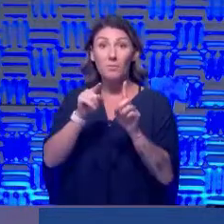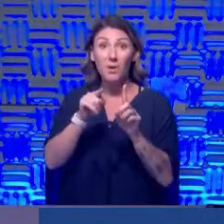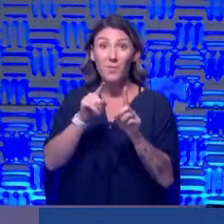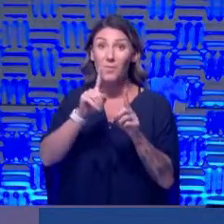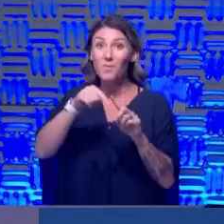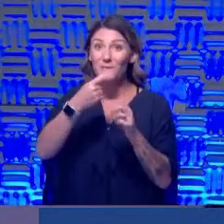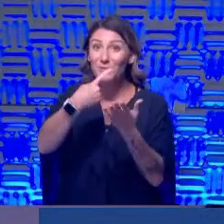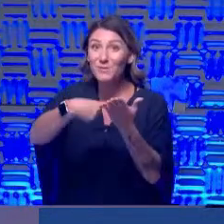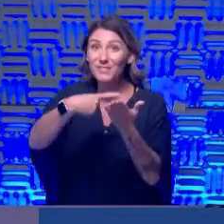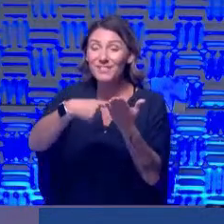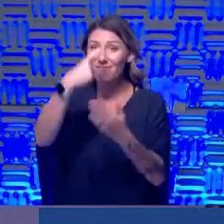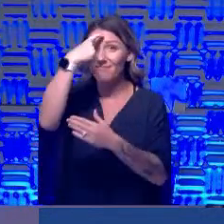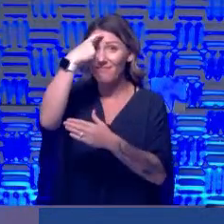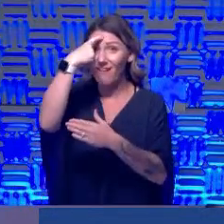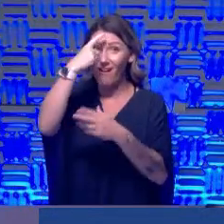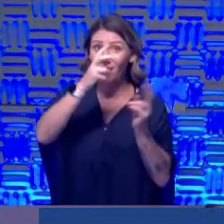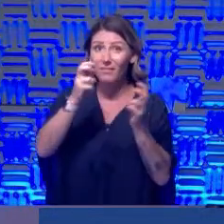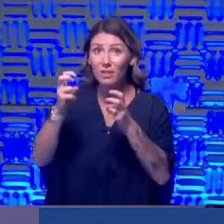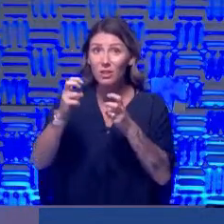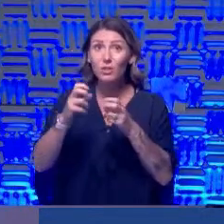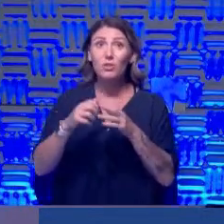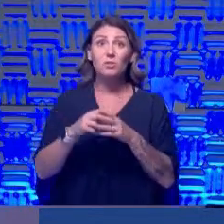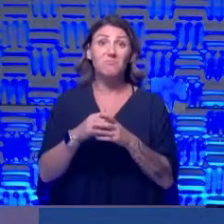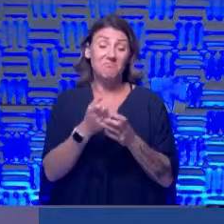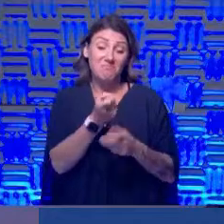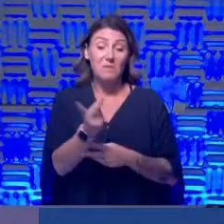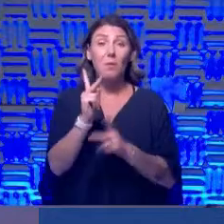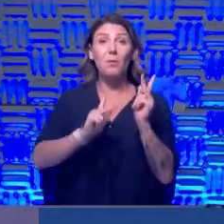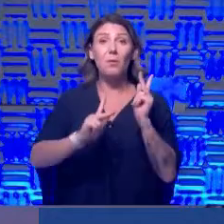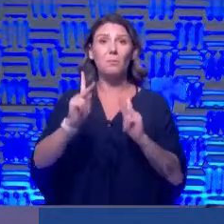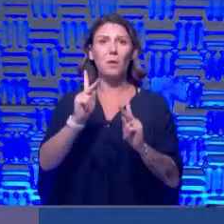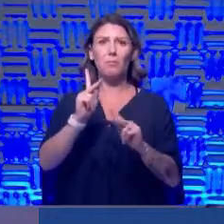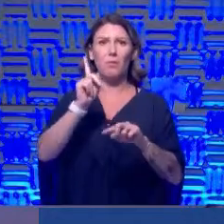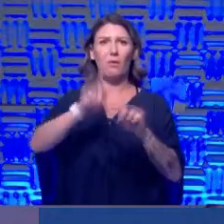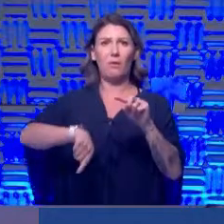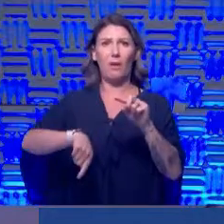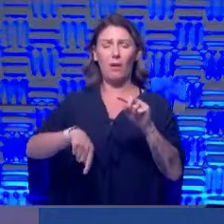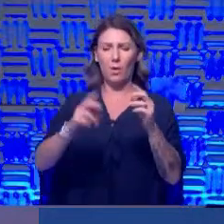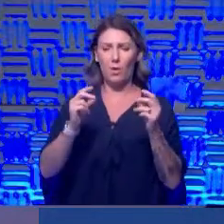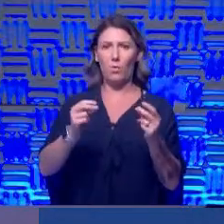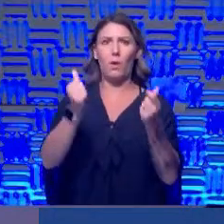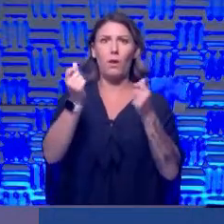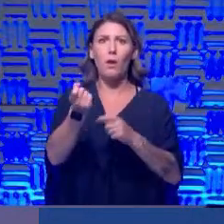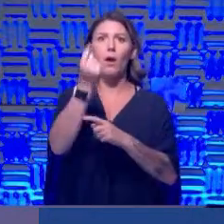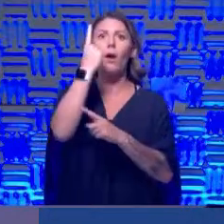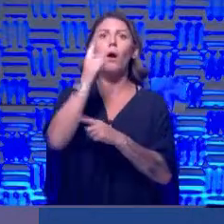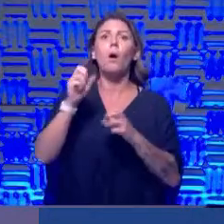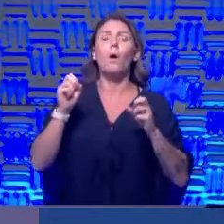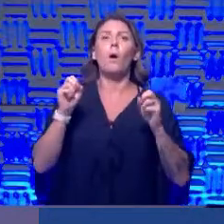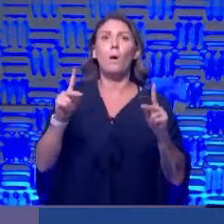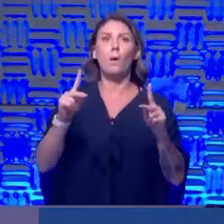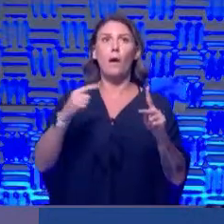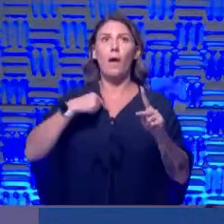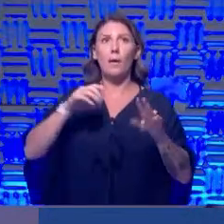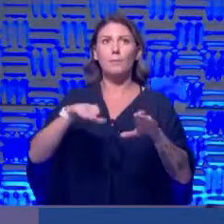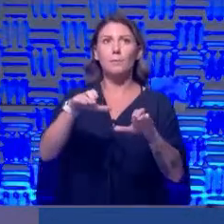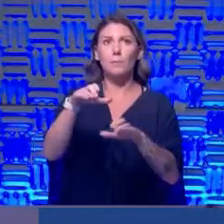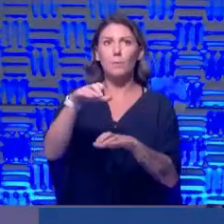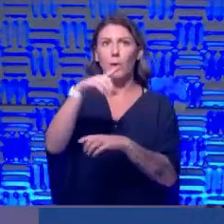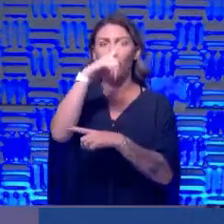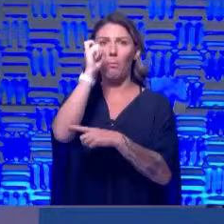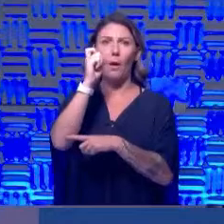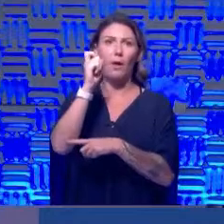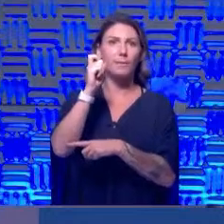issues, some folks at certain days, certain times aren't able to quickly draw and say, okay, I'm doing this because